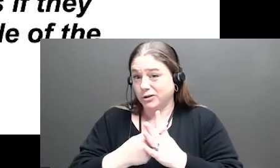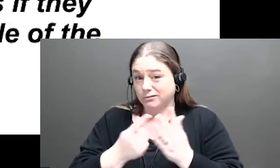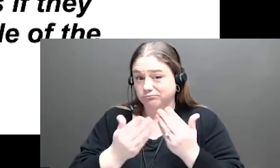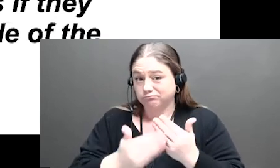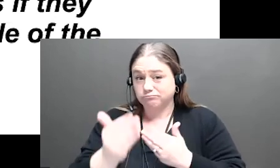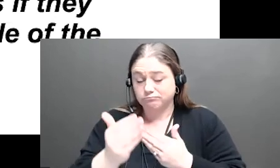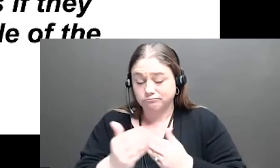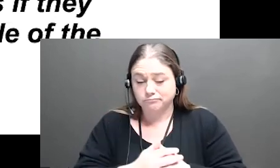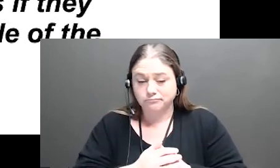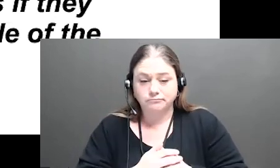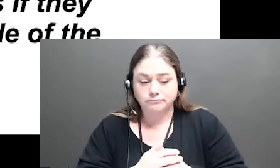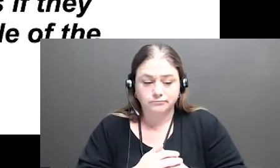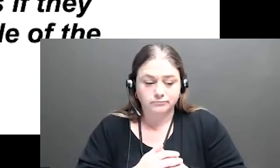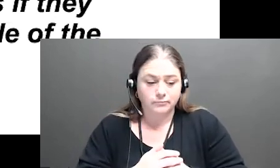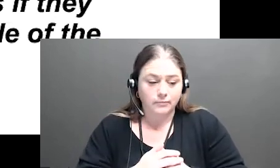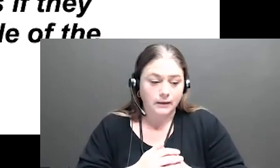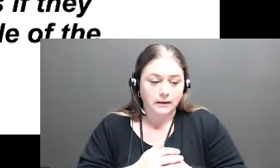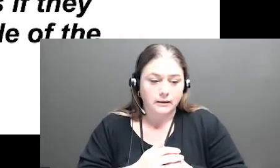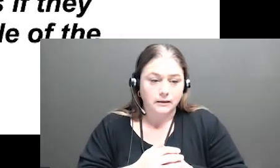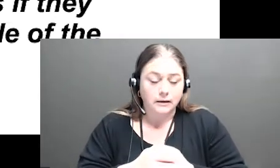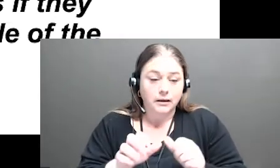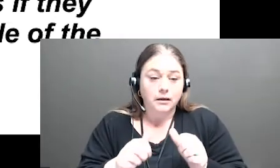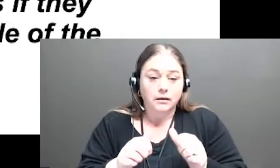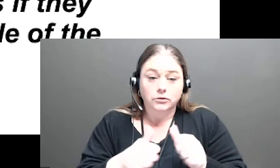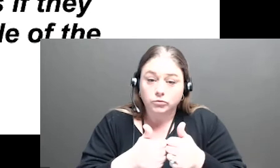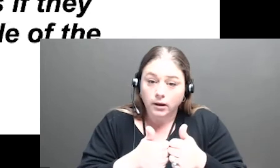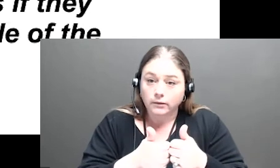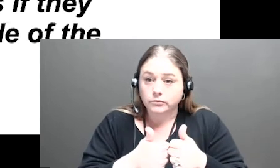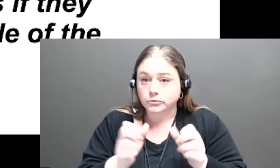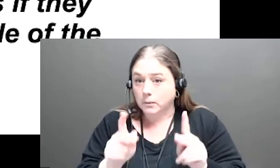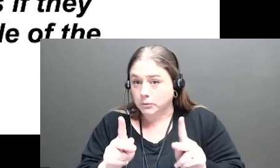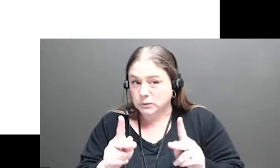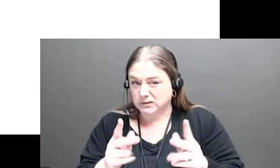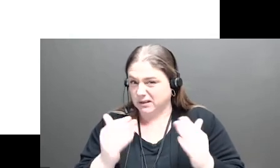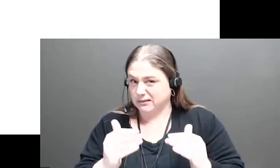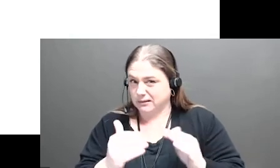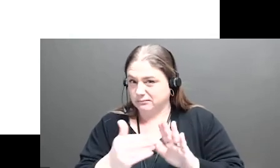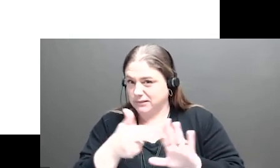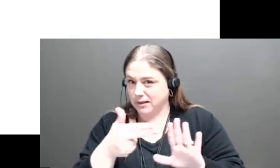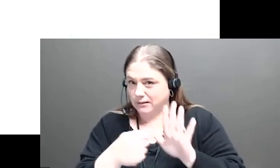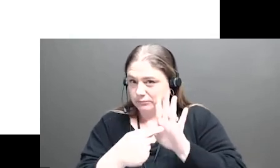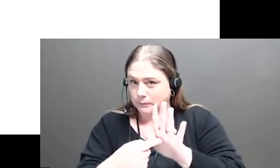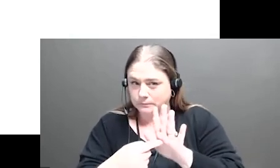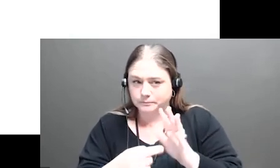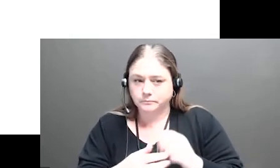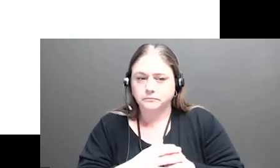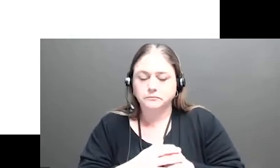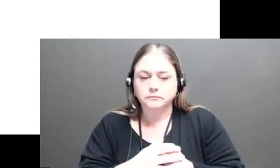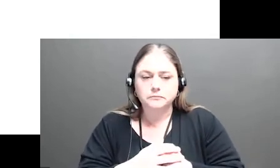So in terms of challenges and sort of opportunities on the next slide, a considerable challenge that we